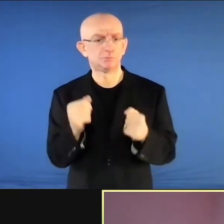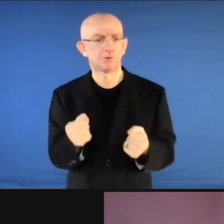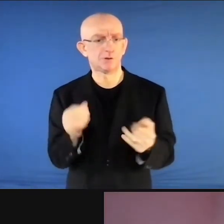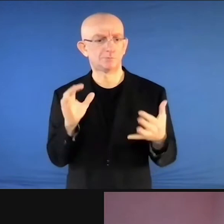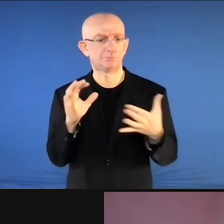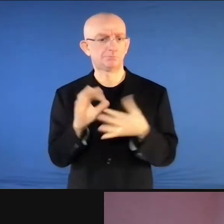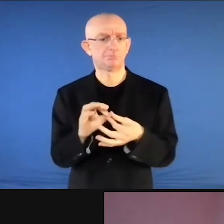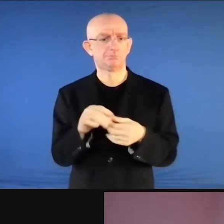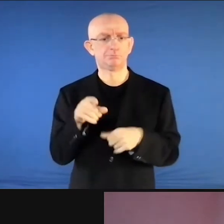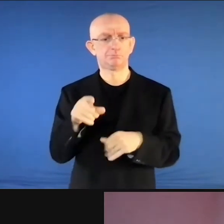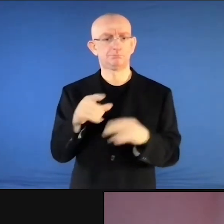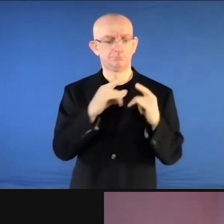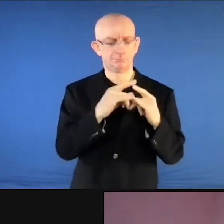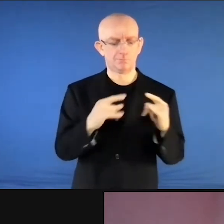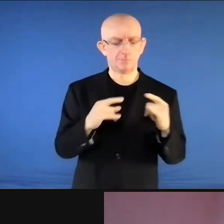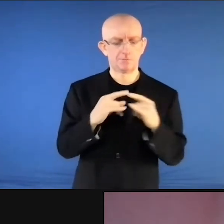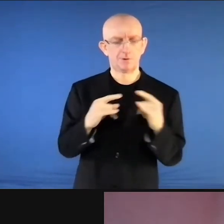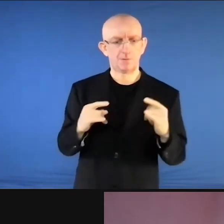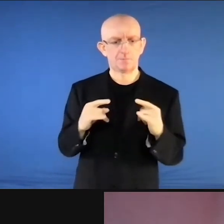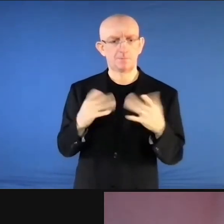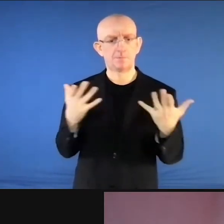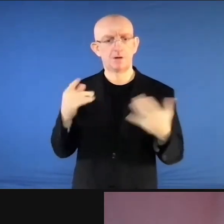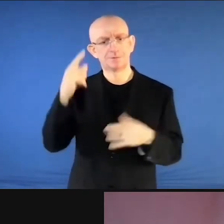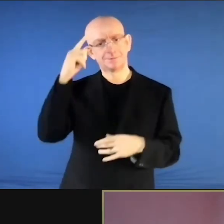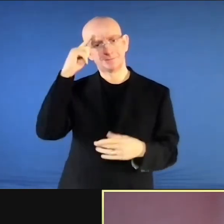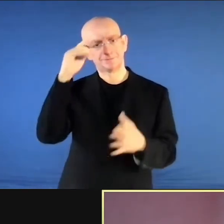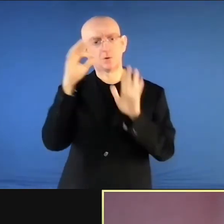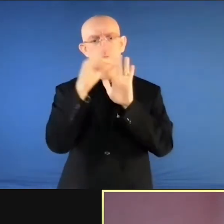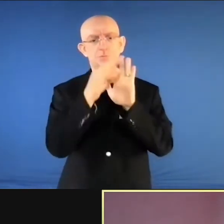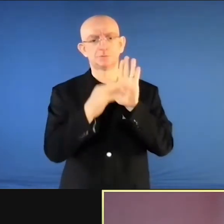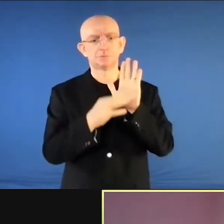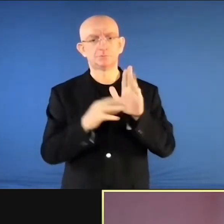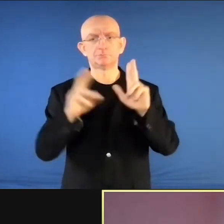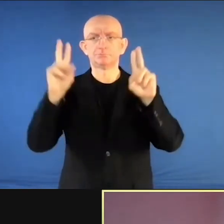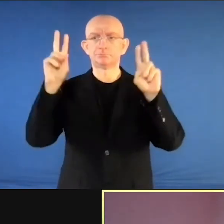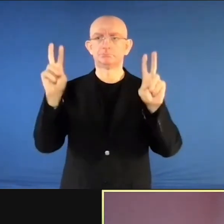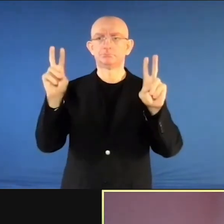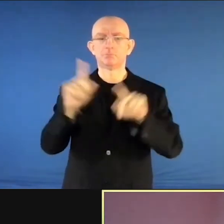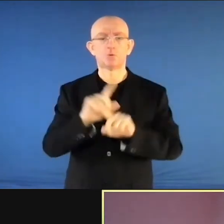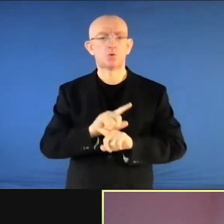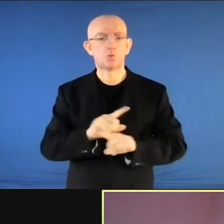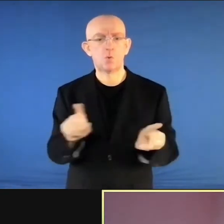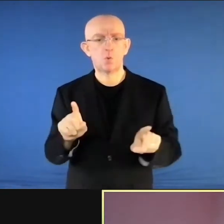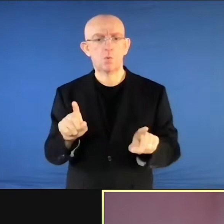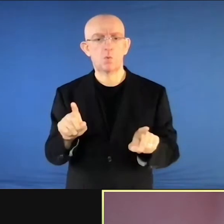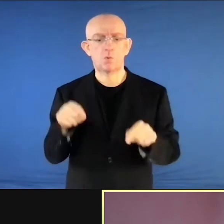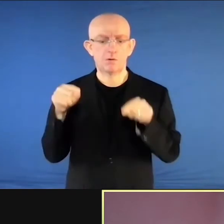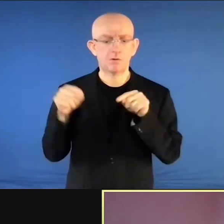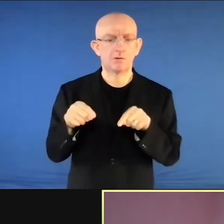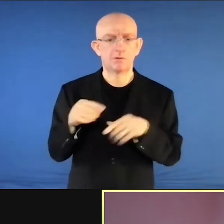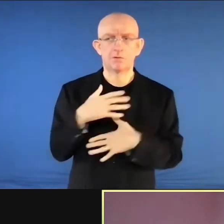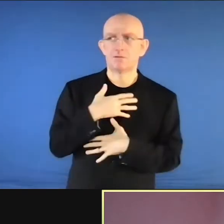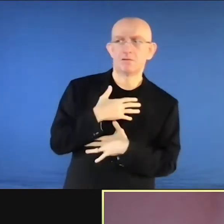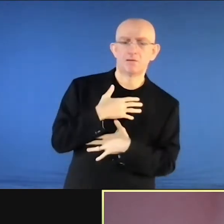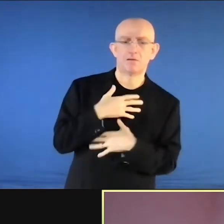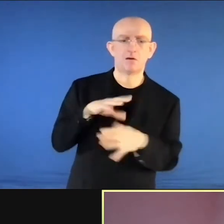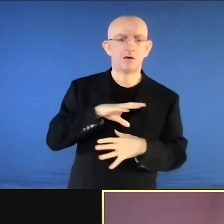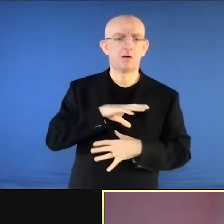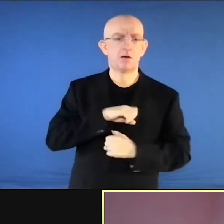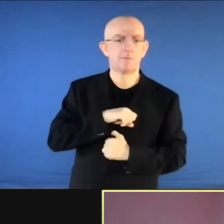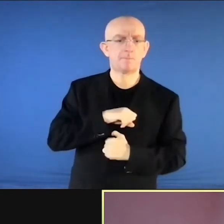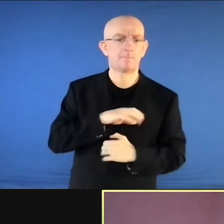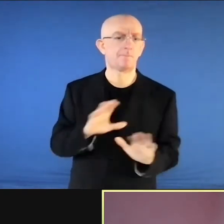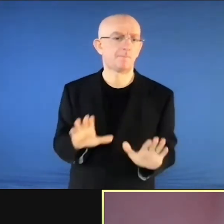Thank you. Yes, absolutely. I definitely would agree with the statement that there is a